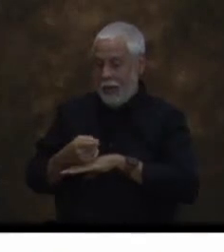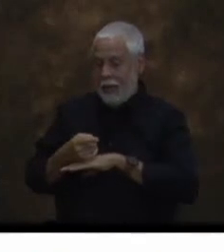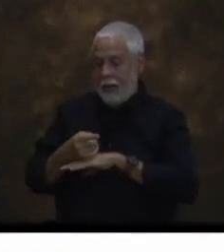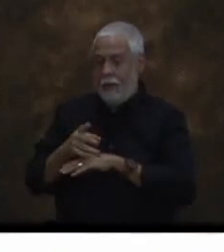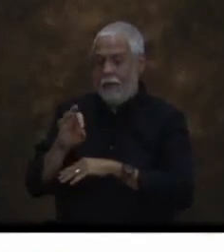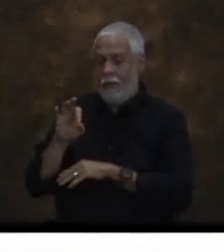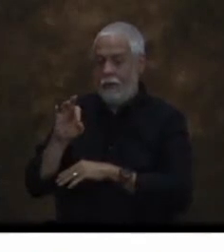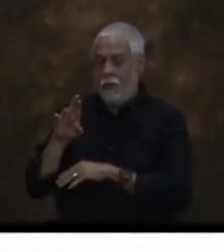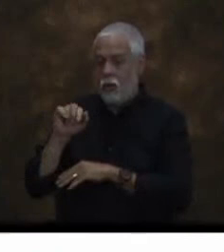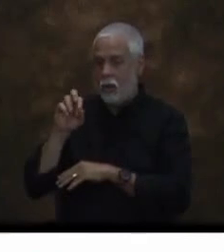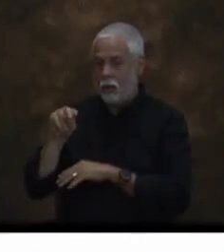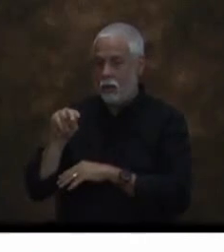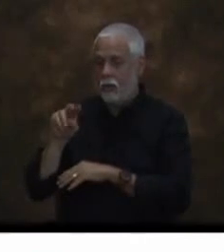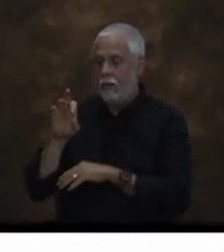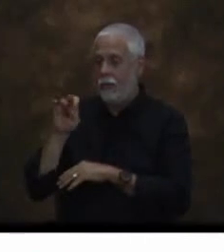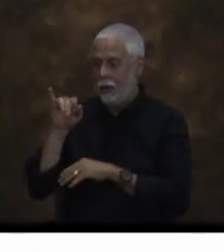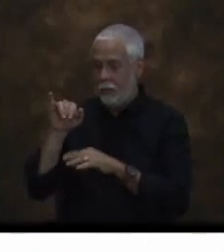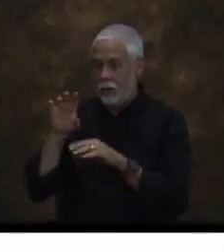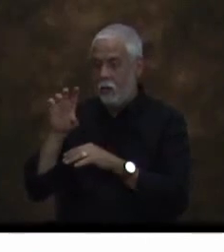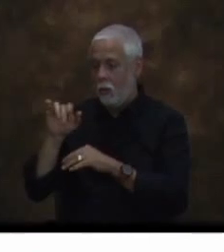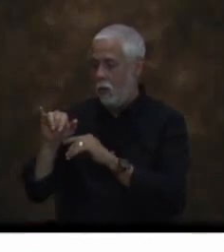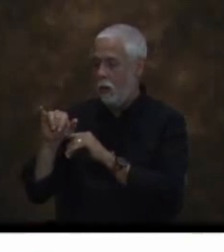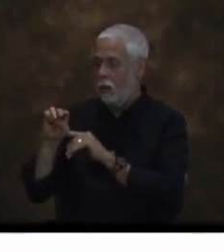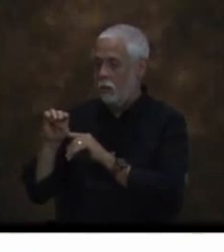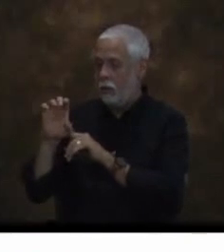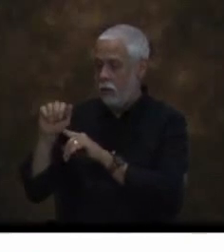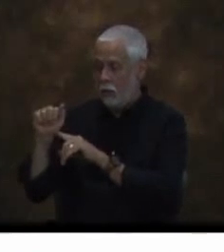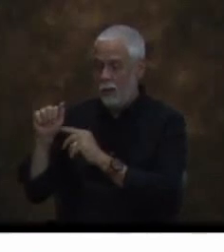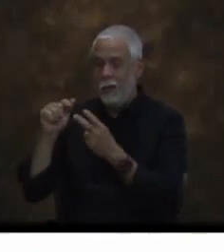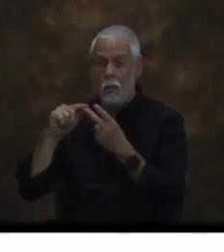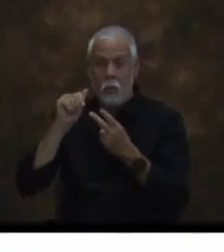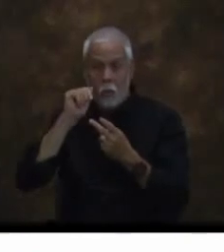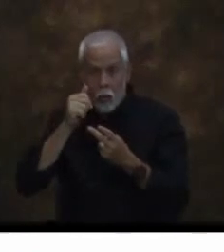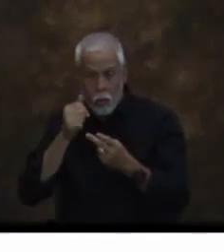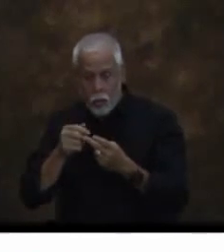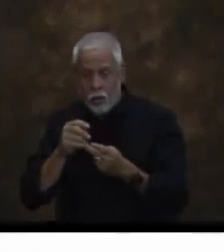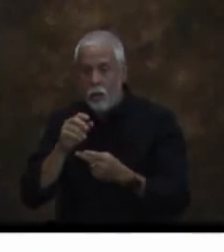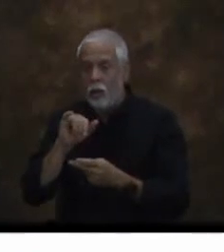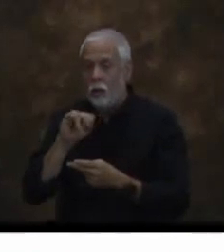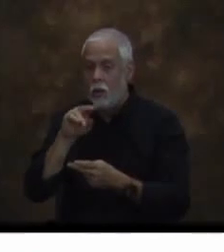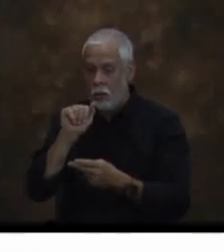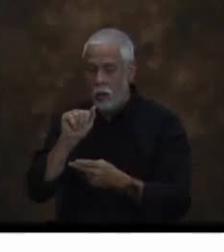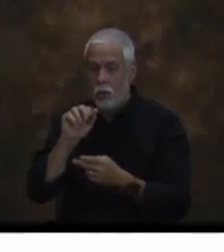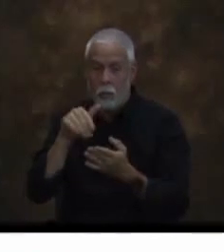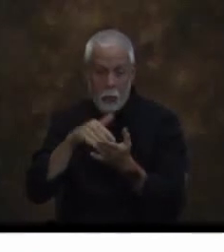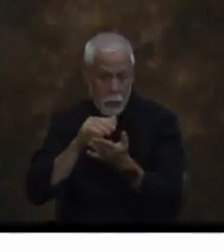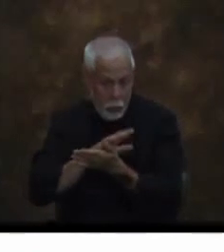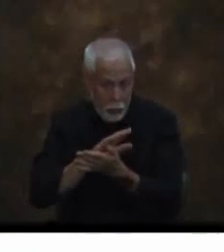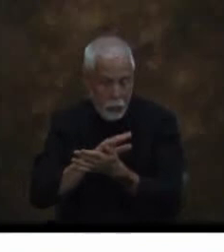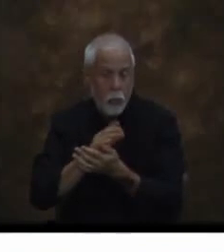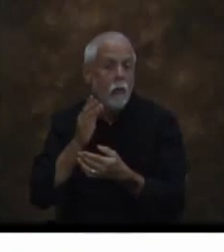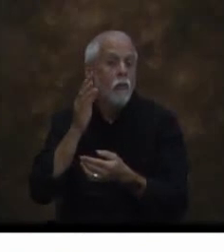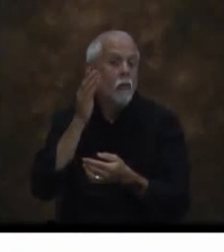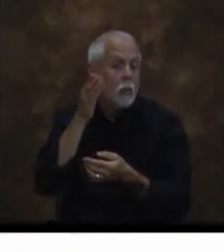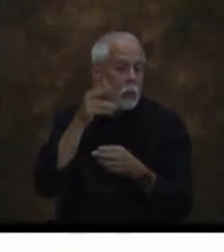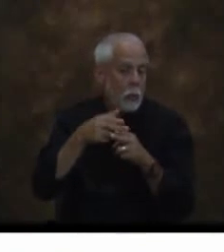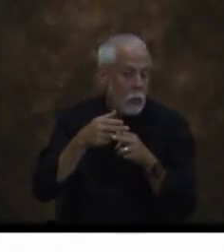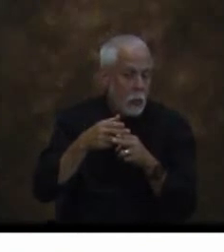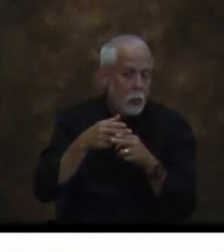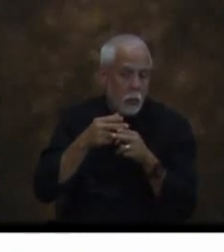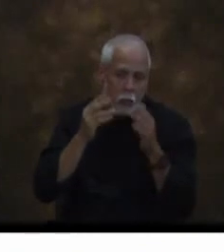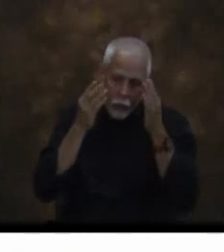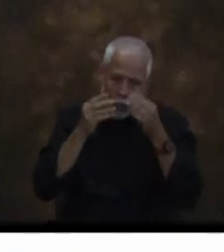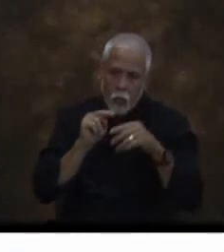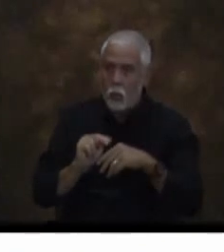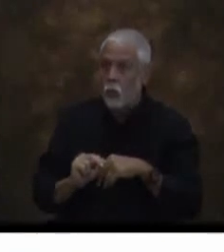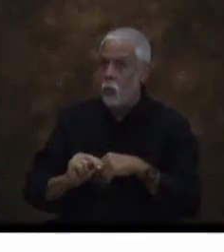at Ferguson Family YMCA, tomorrow at Inca Middle School, and on the horizon, a focus